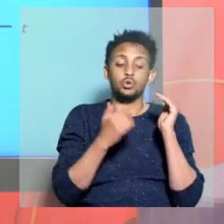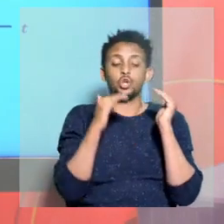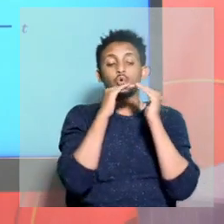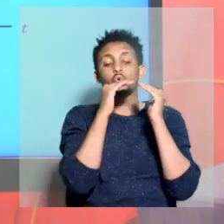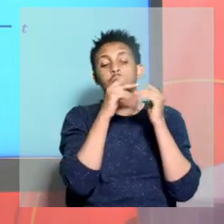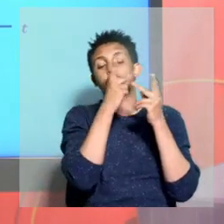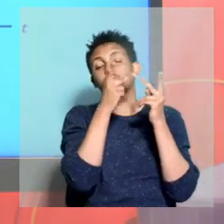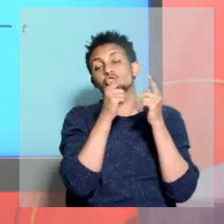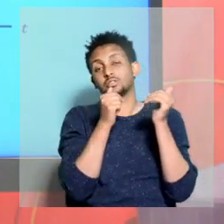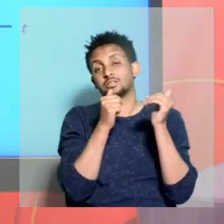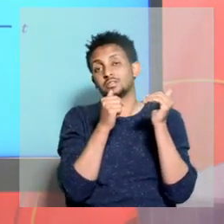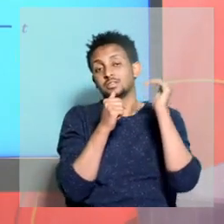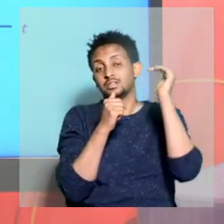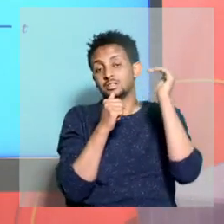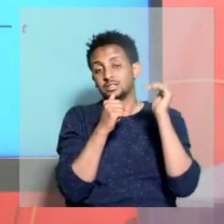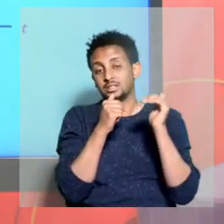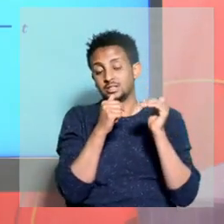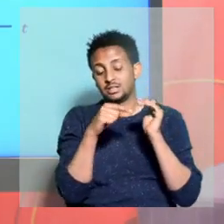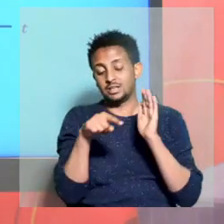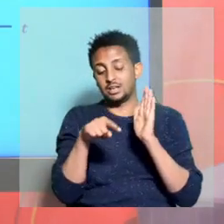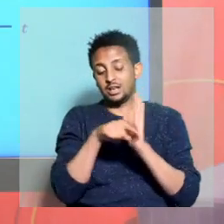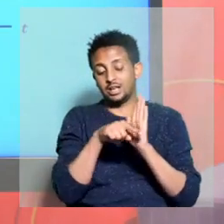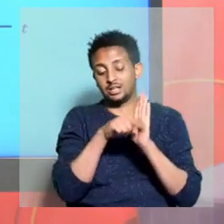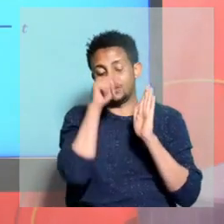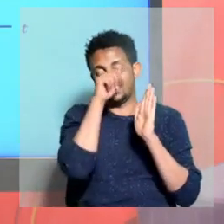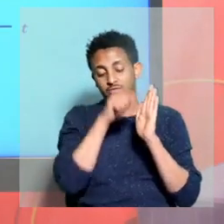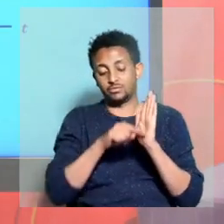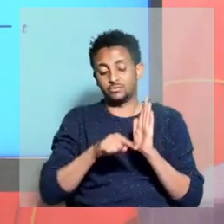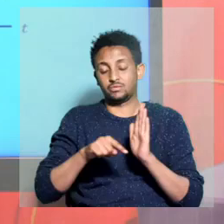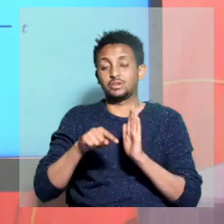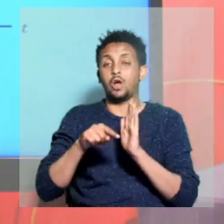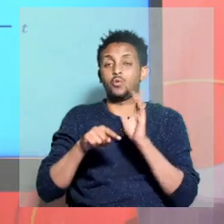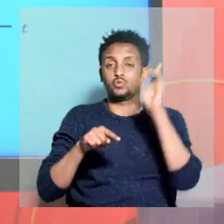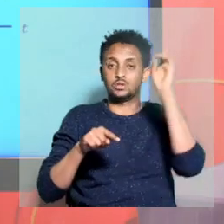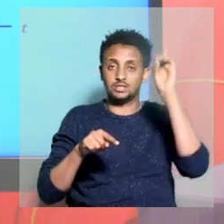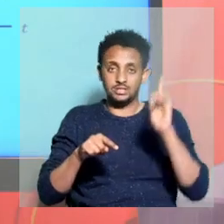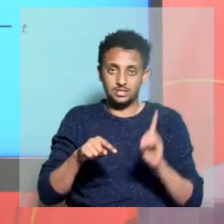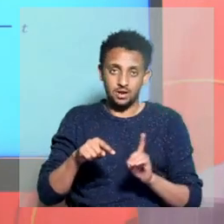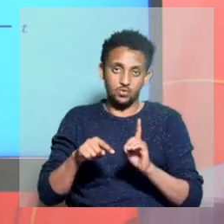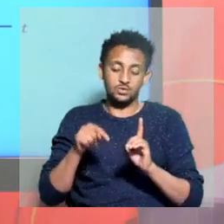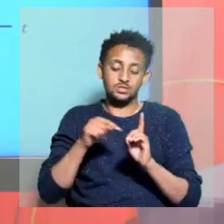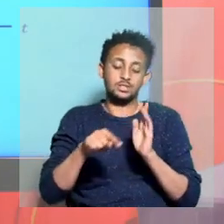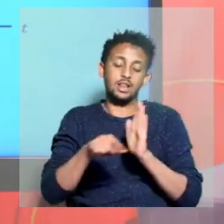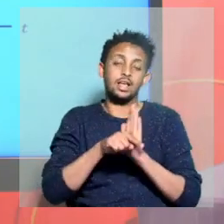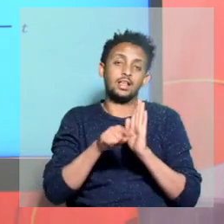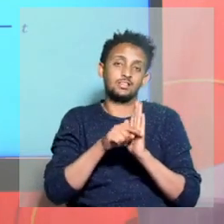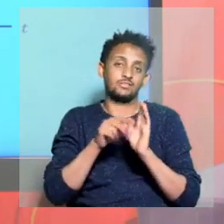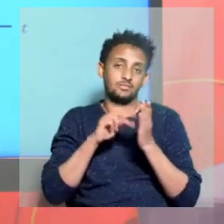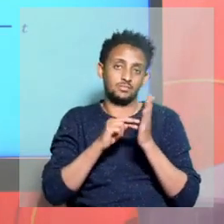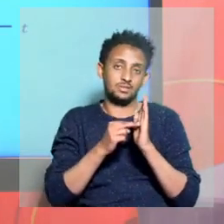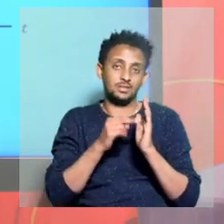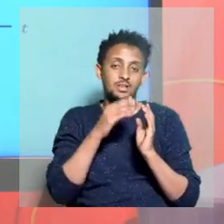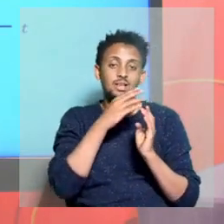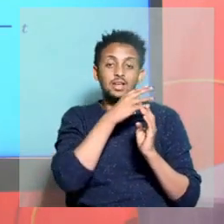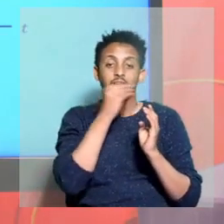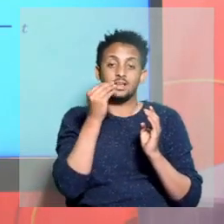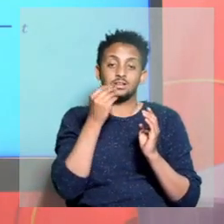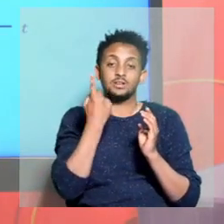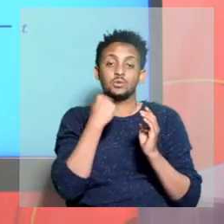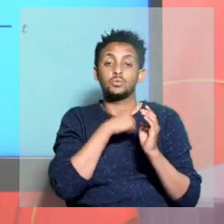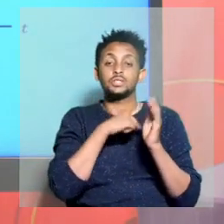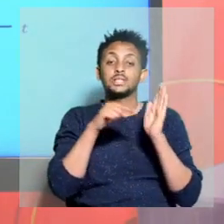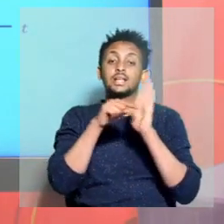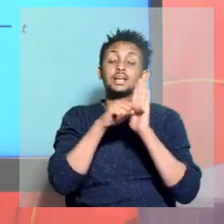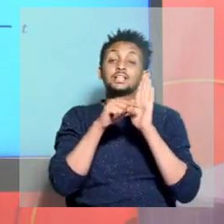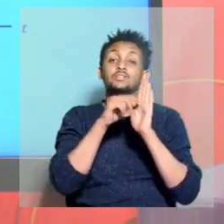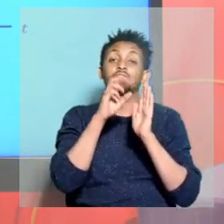equilibrium position. But it says the negative, meaning you are moving downward. And the